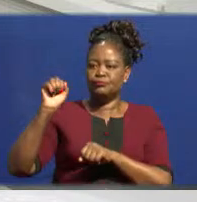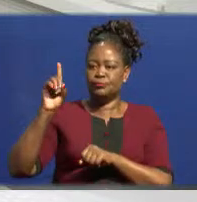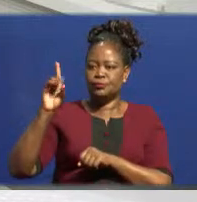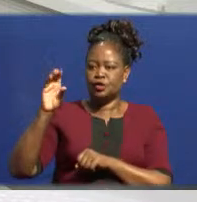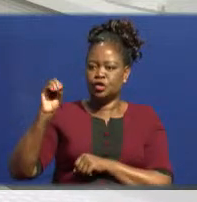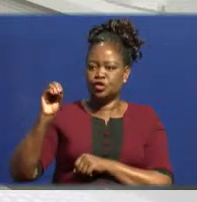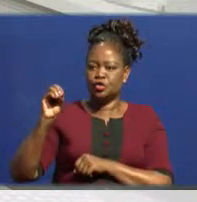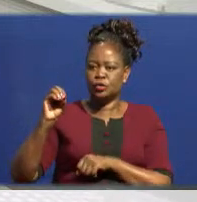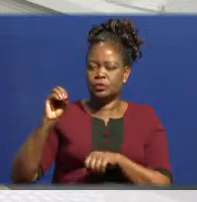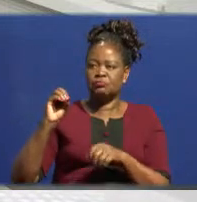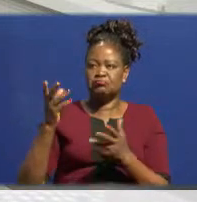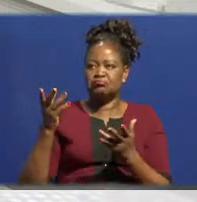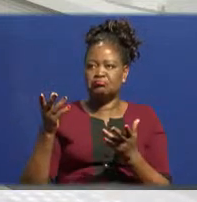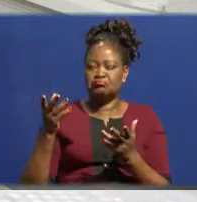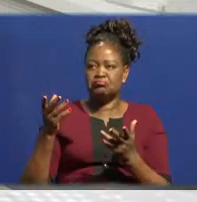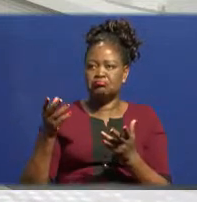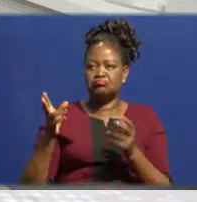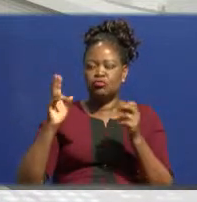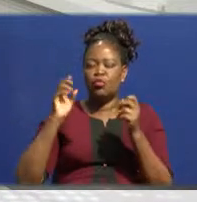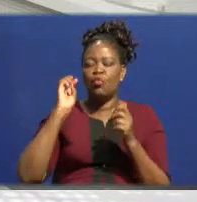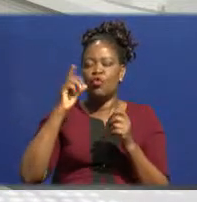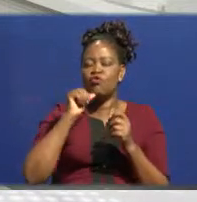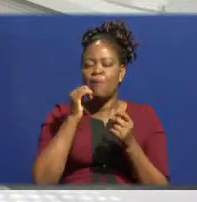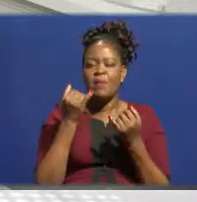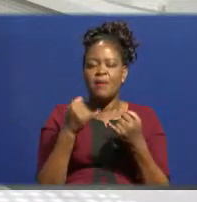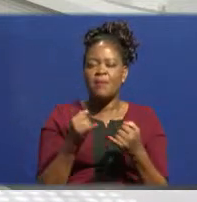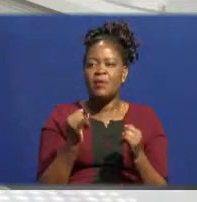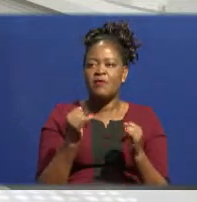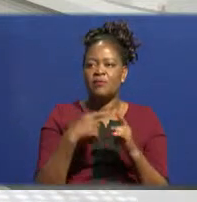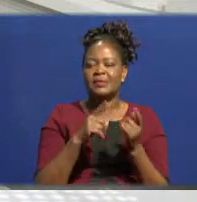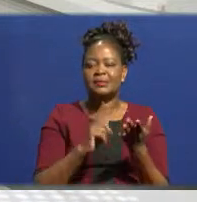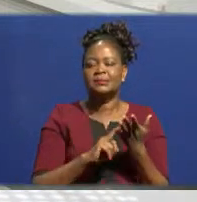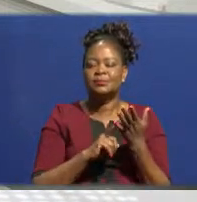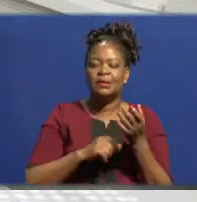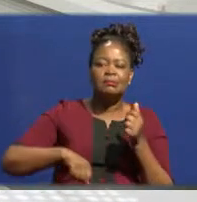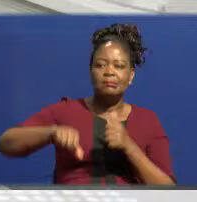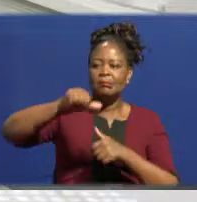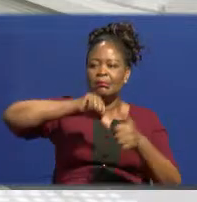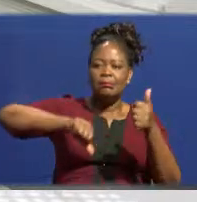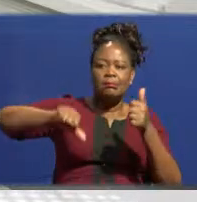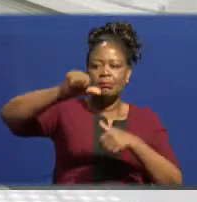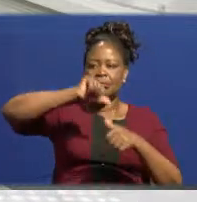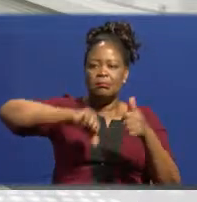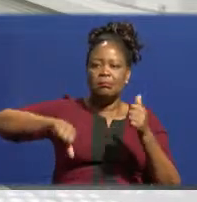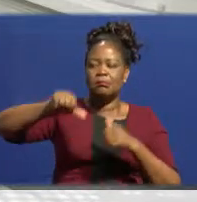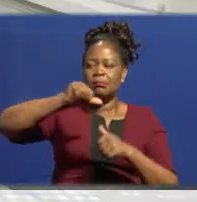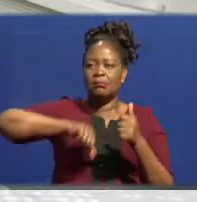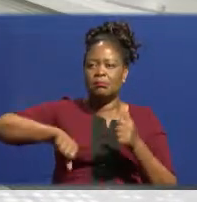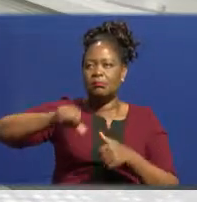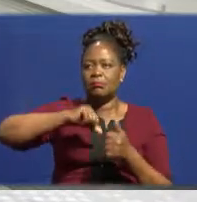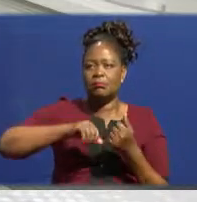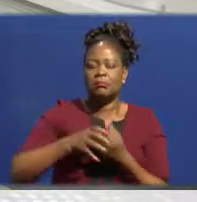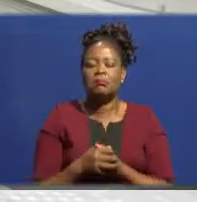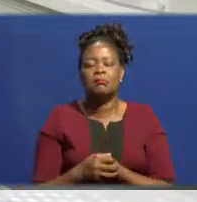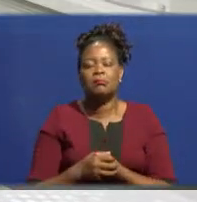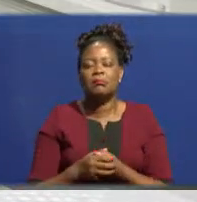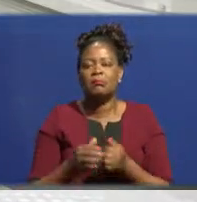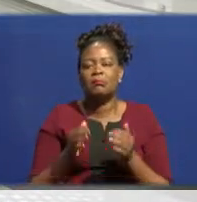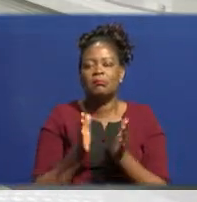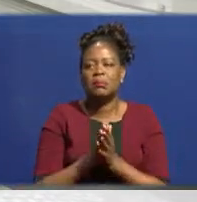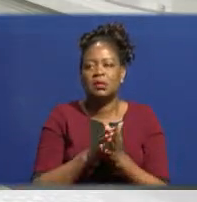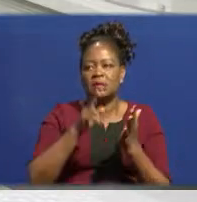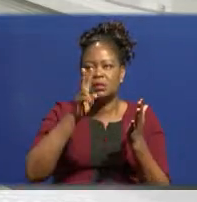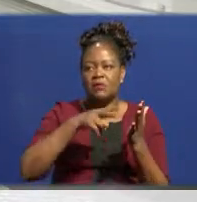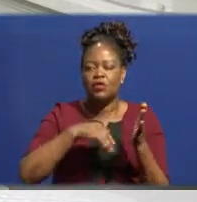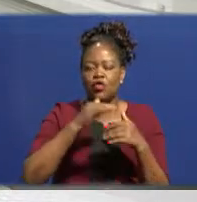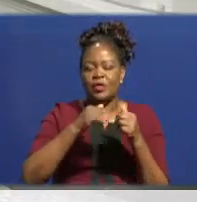arrival, it will not be implemented. From just this discussion, we are going round and round, all over. We're always going round and round. I've read all the